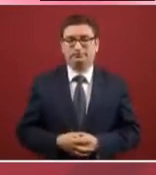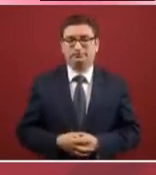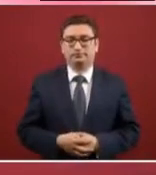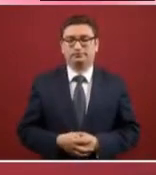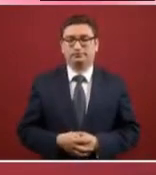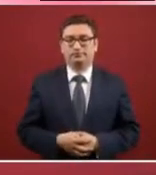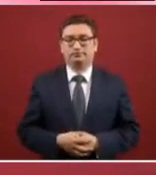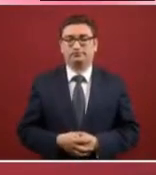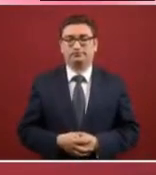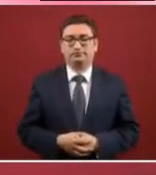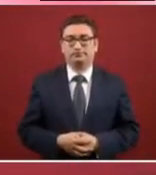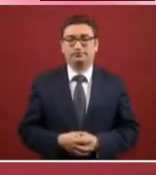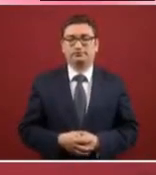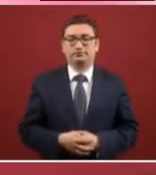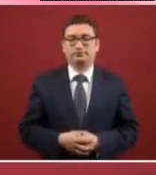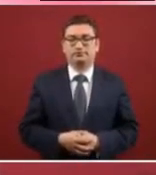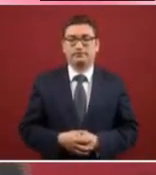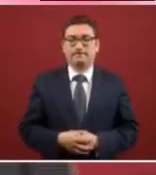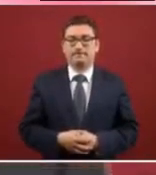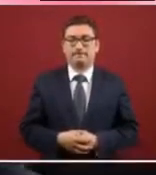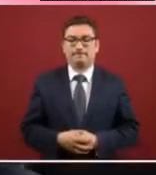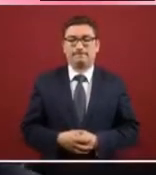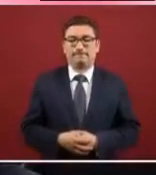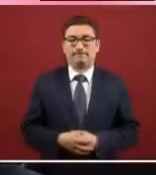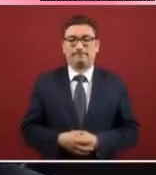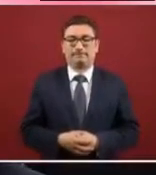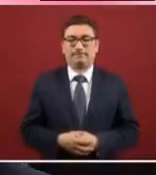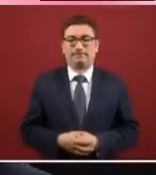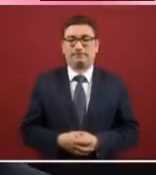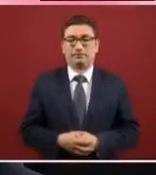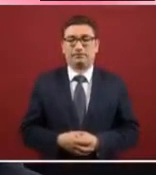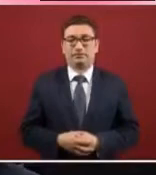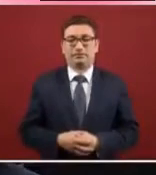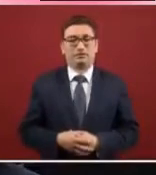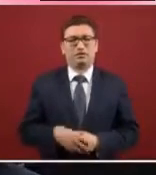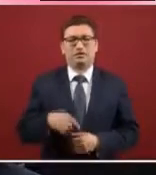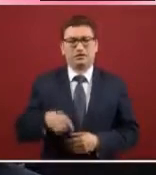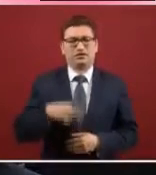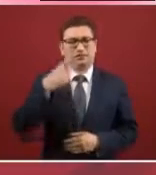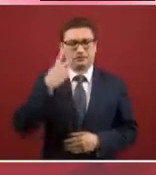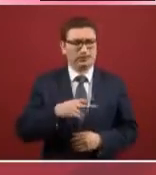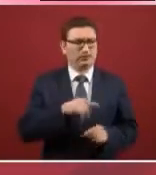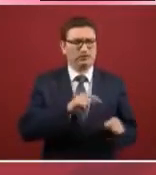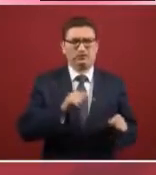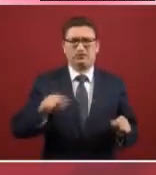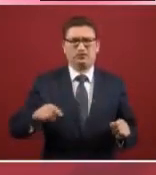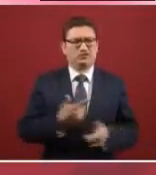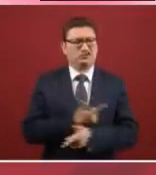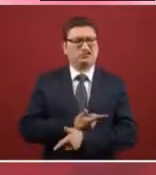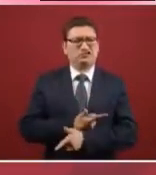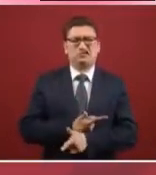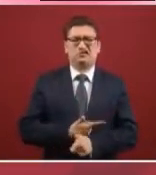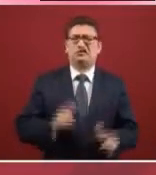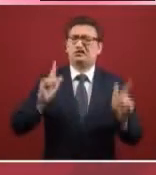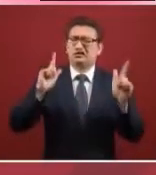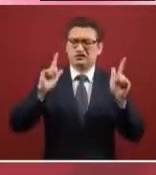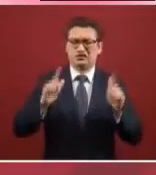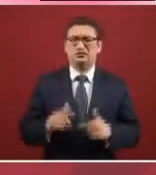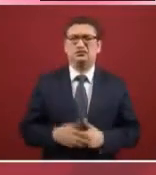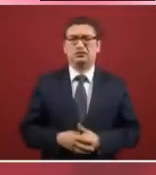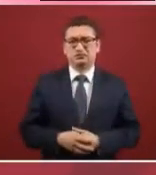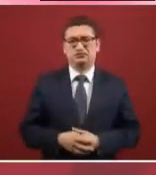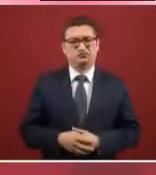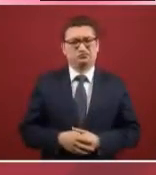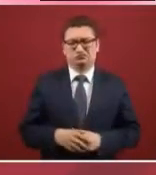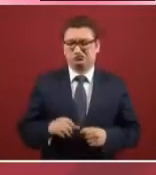Pero hay libertades plenas. But there's plenty of liberty, without doubt. Entonces,